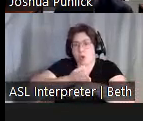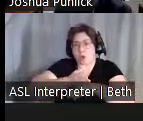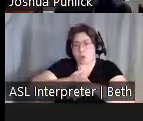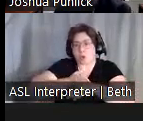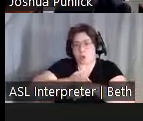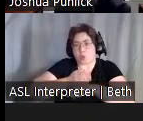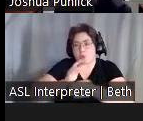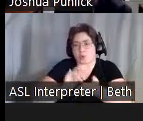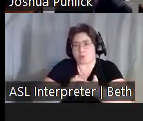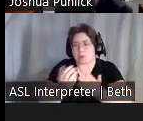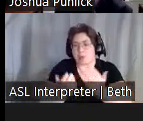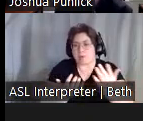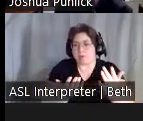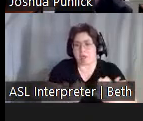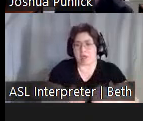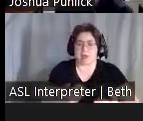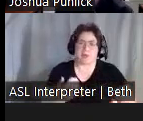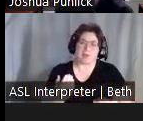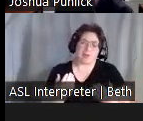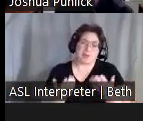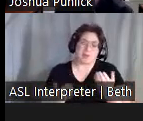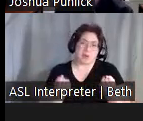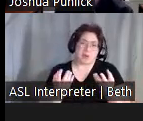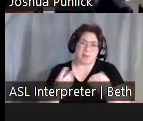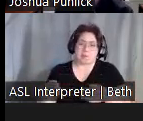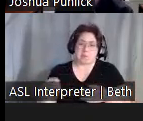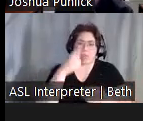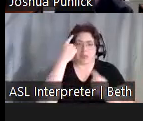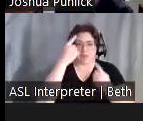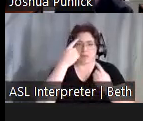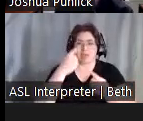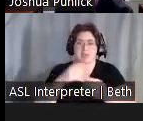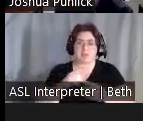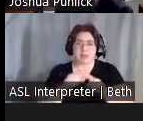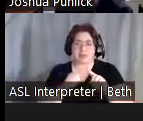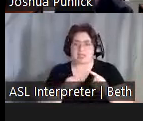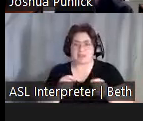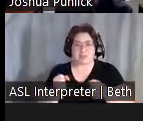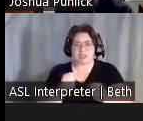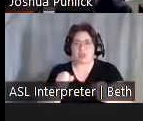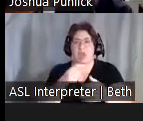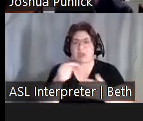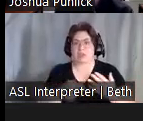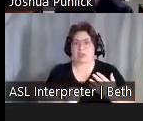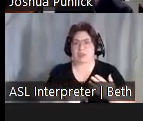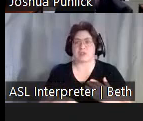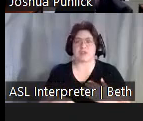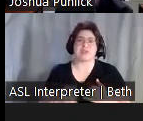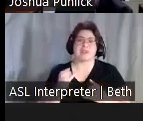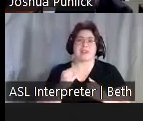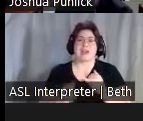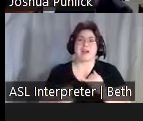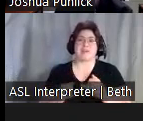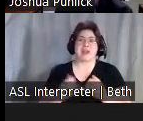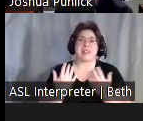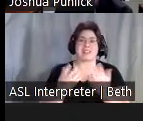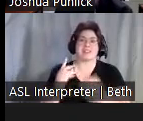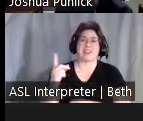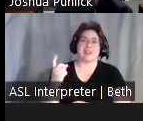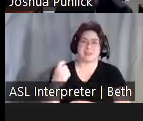people are thinking about. Yeah. And then my last fire question right now